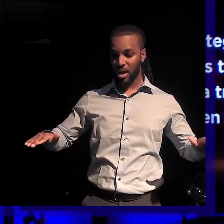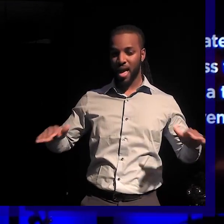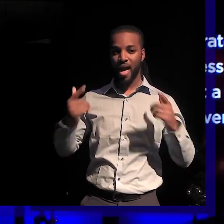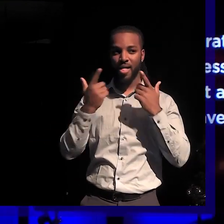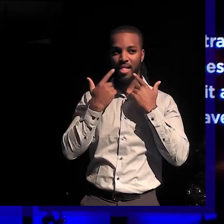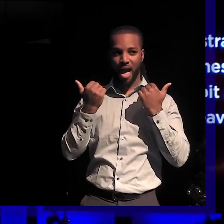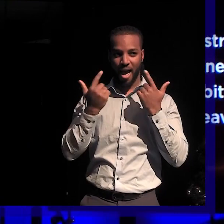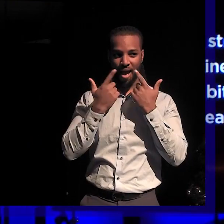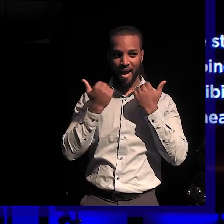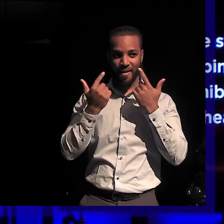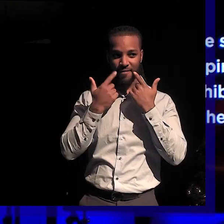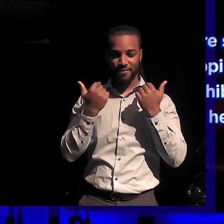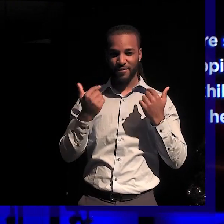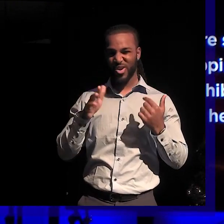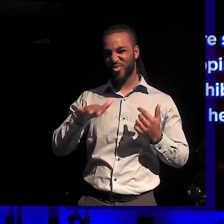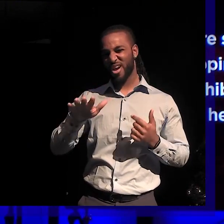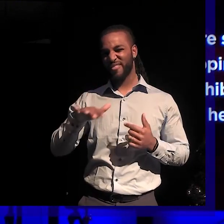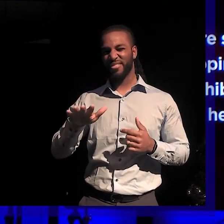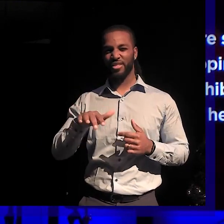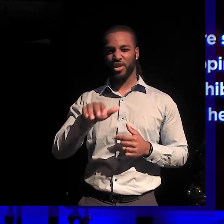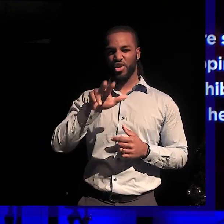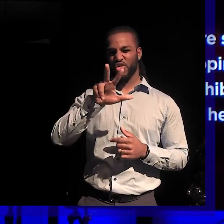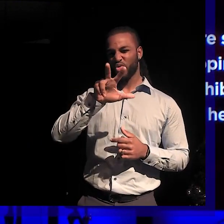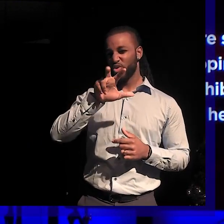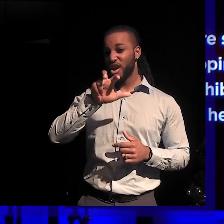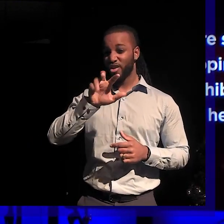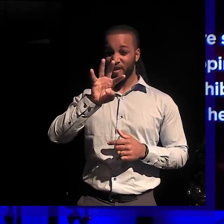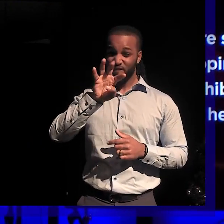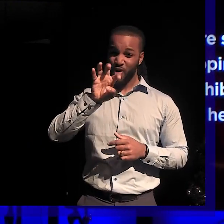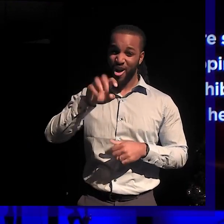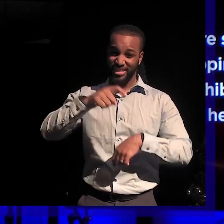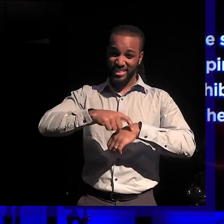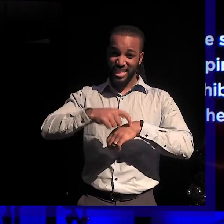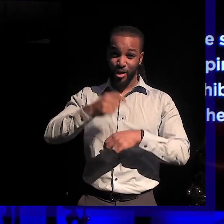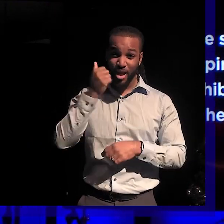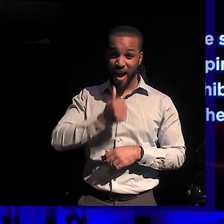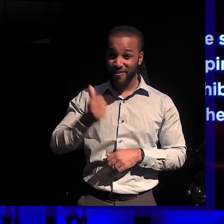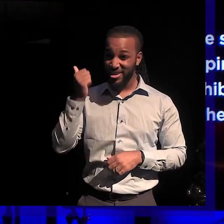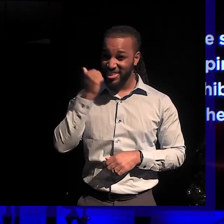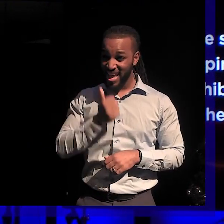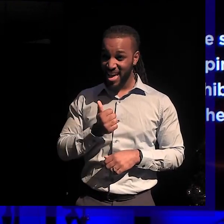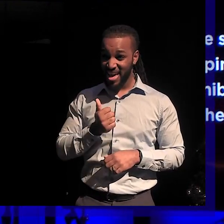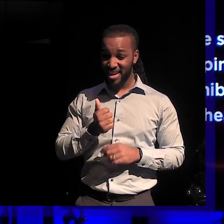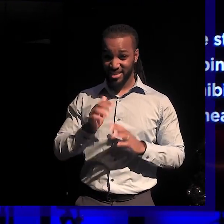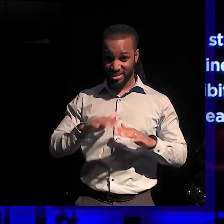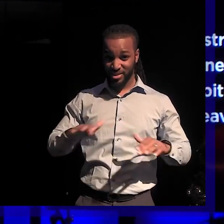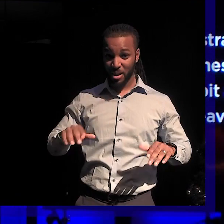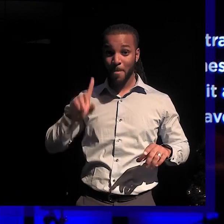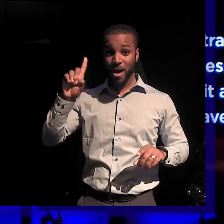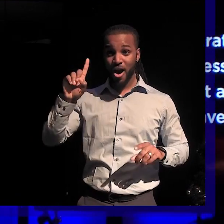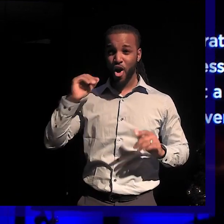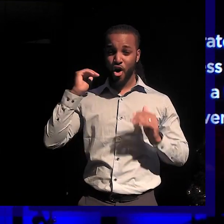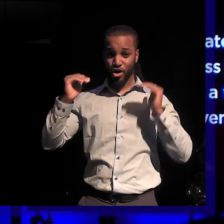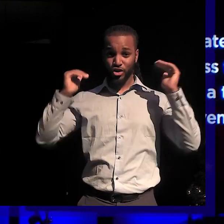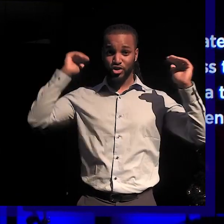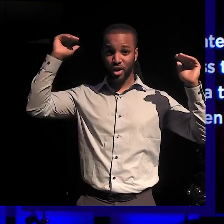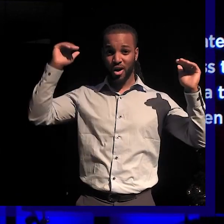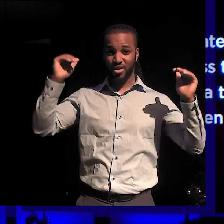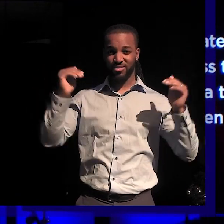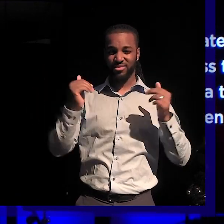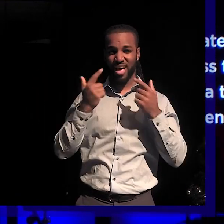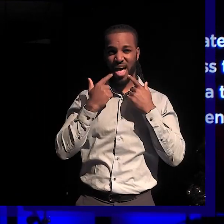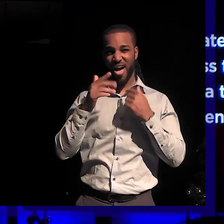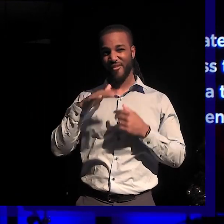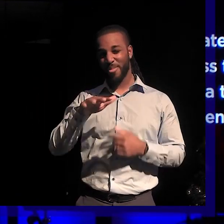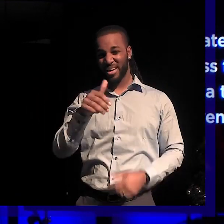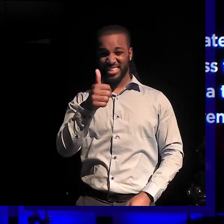laugh roughly 300 to 400 times a day, but adults, it says, laugh